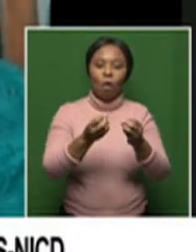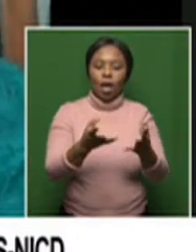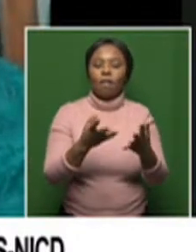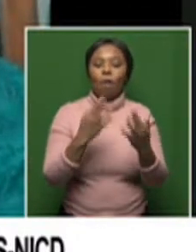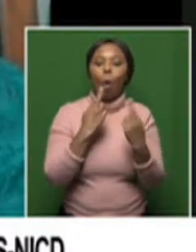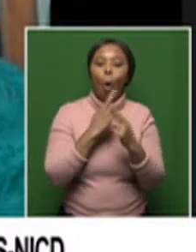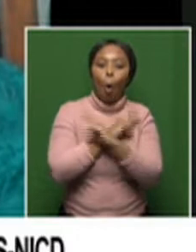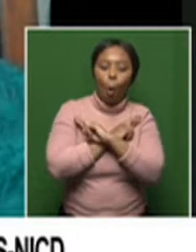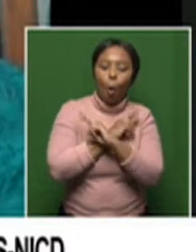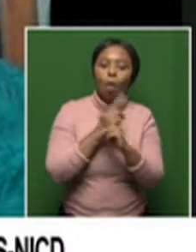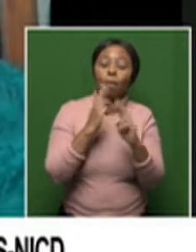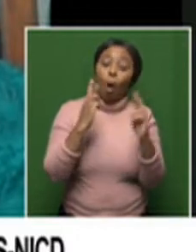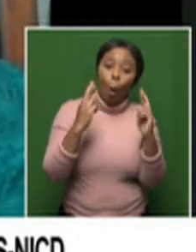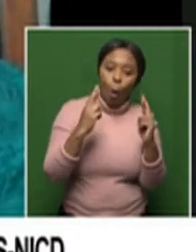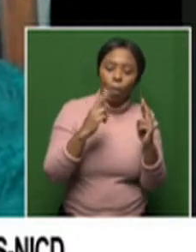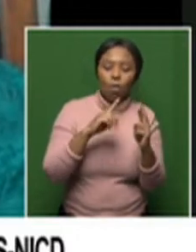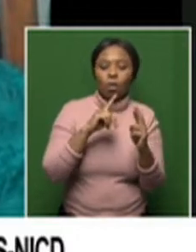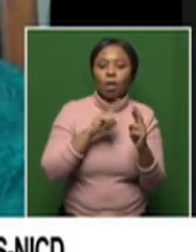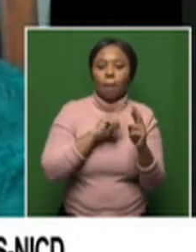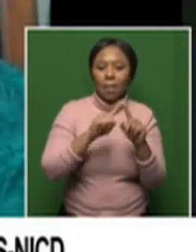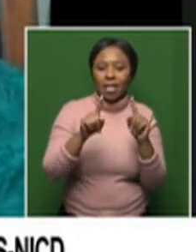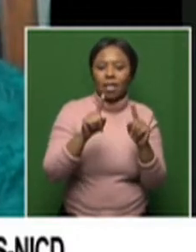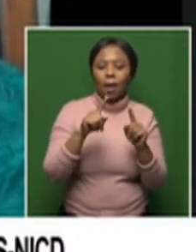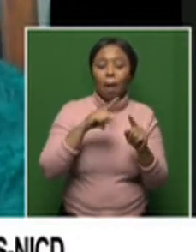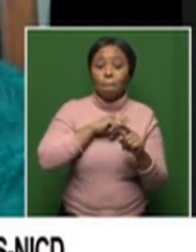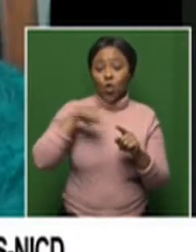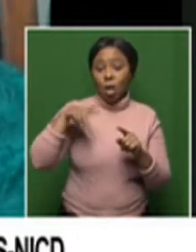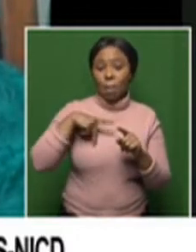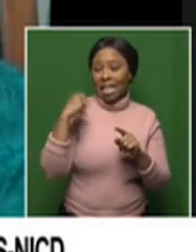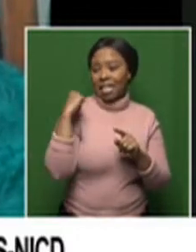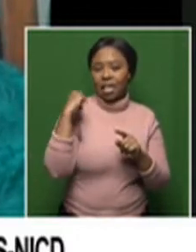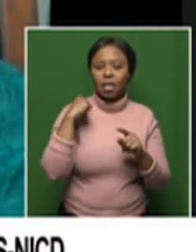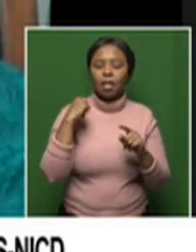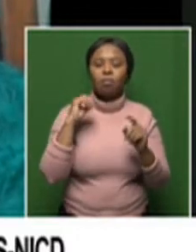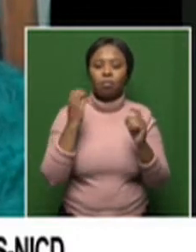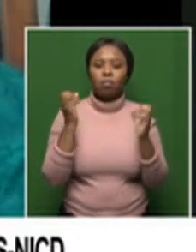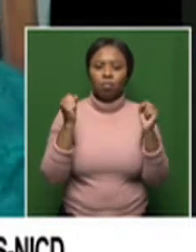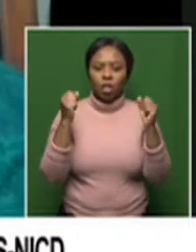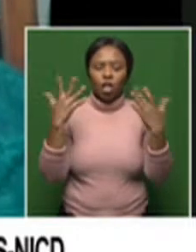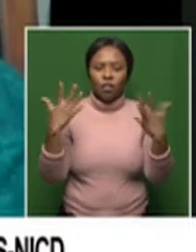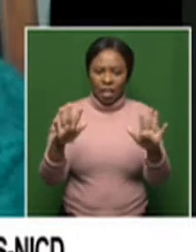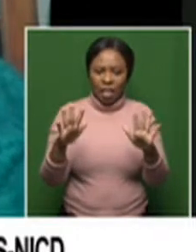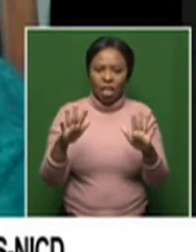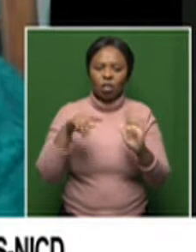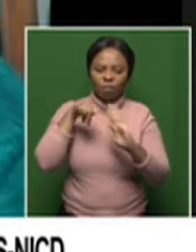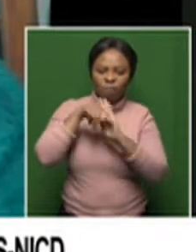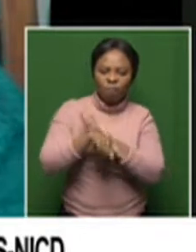had the Premier yesterday had a briefing where he detailed based following his